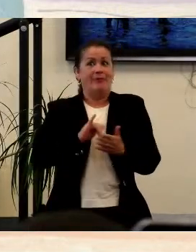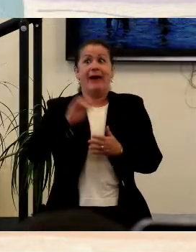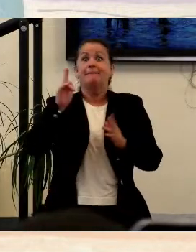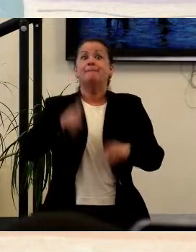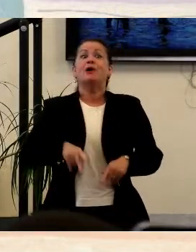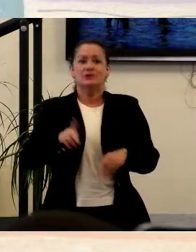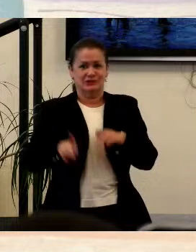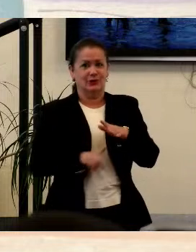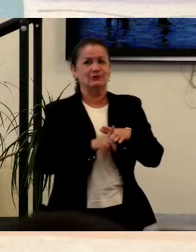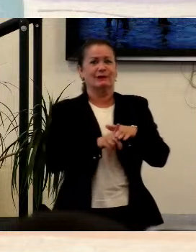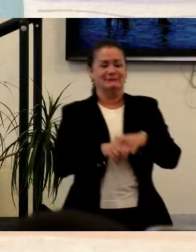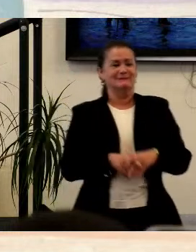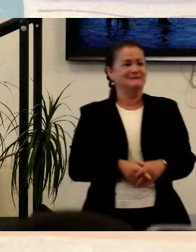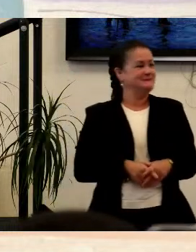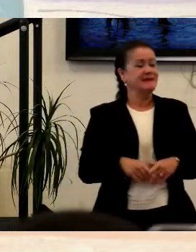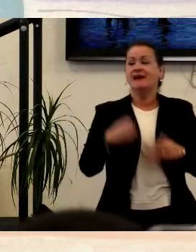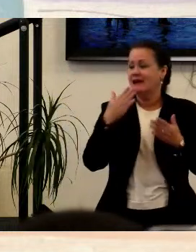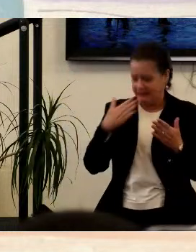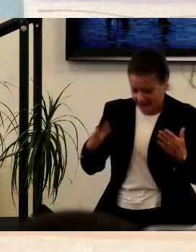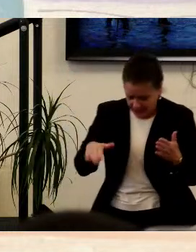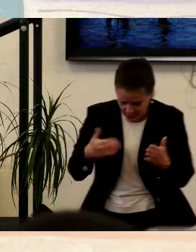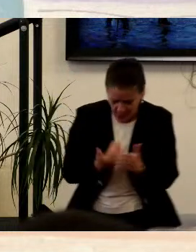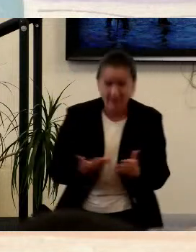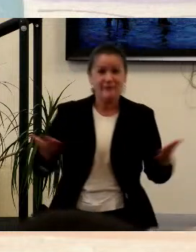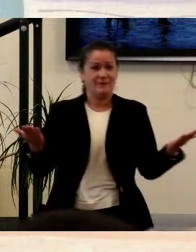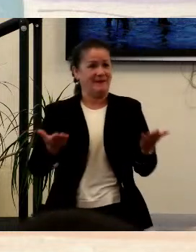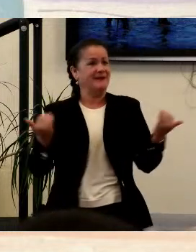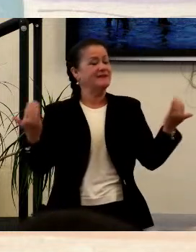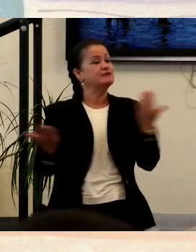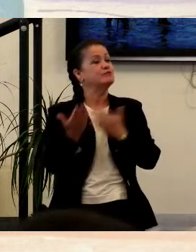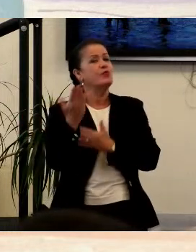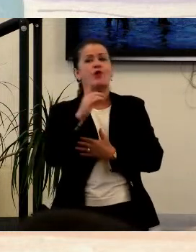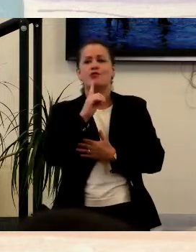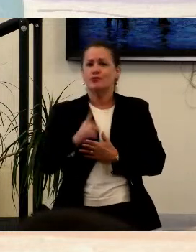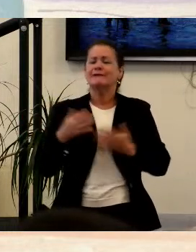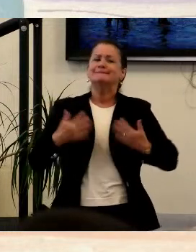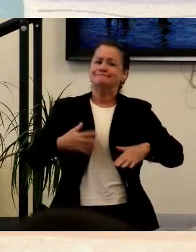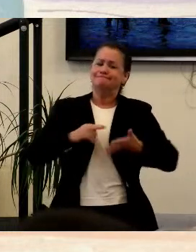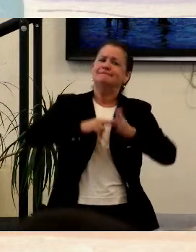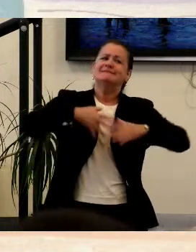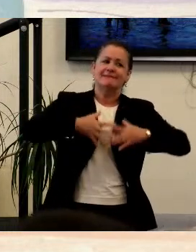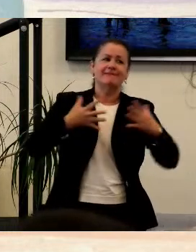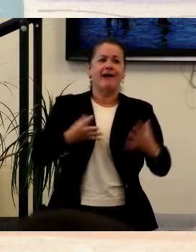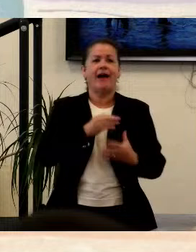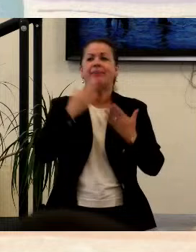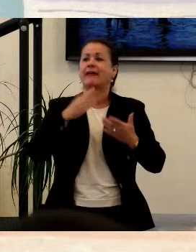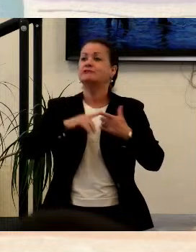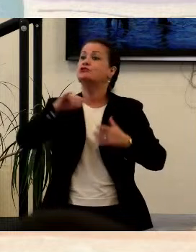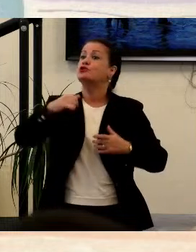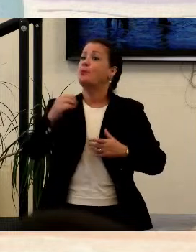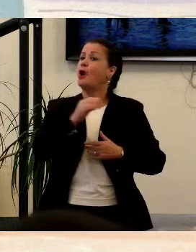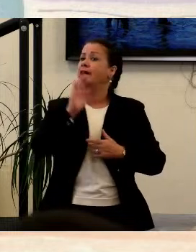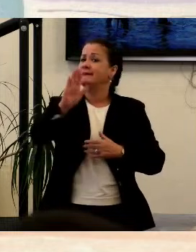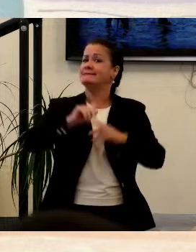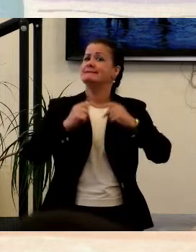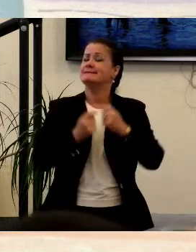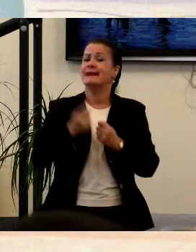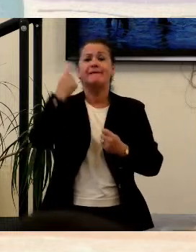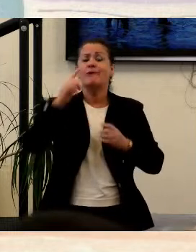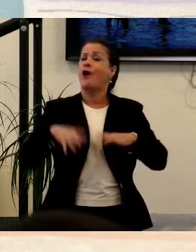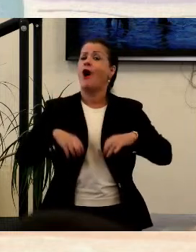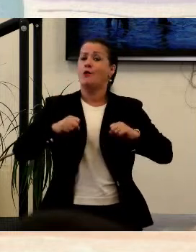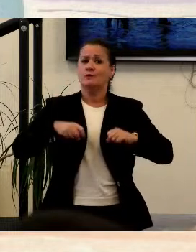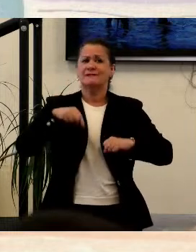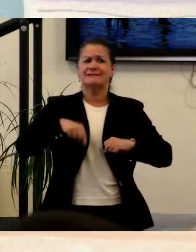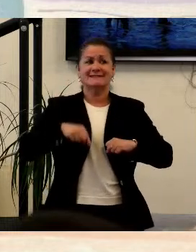up. Thank you all for being here this morning. It means a lot. And thanks to Jamar and his team for hosting